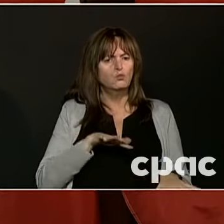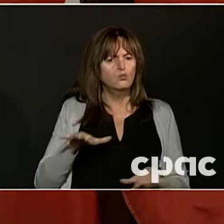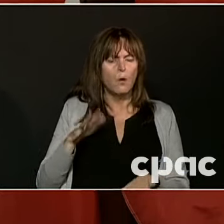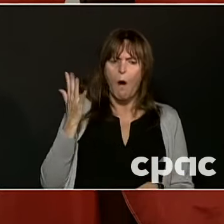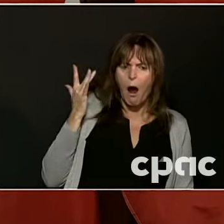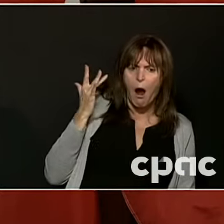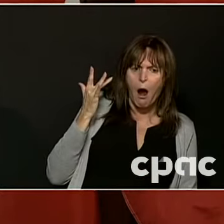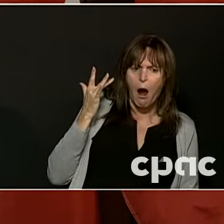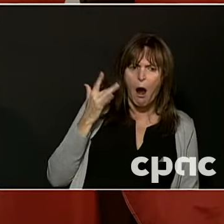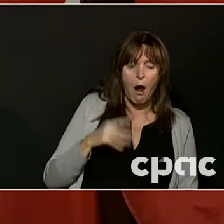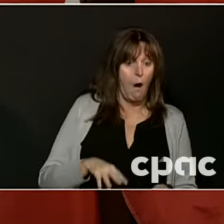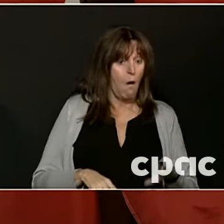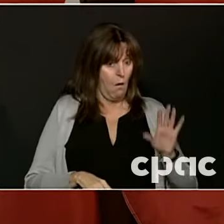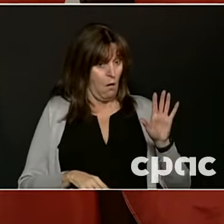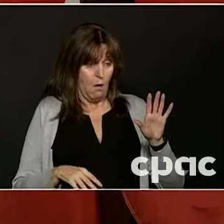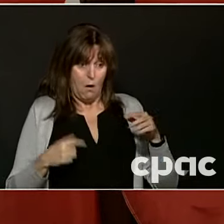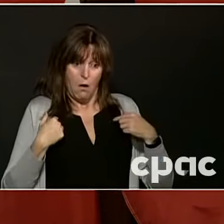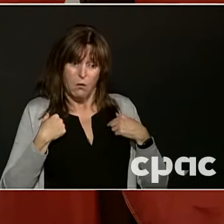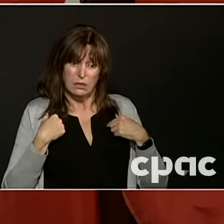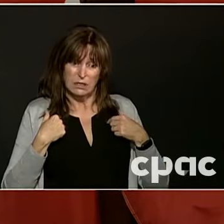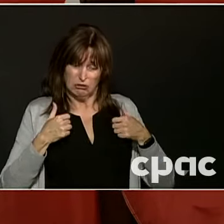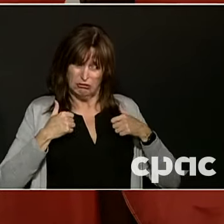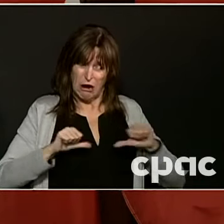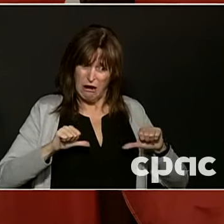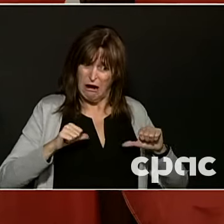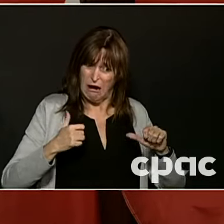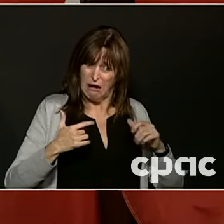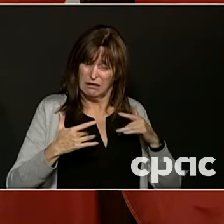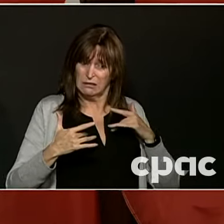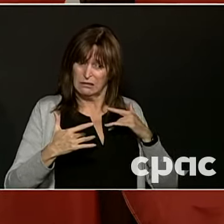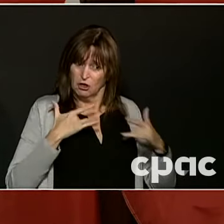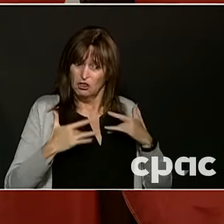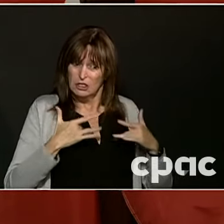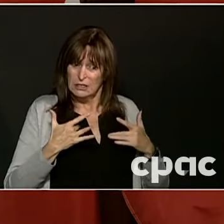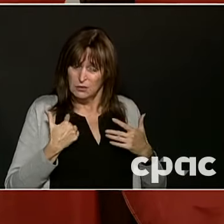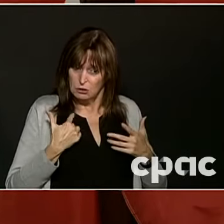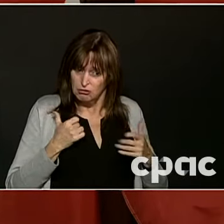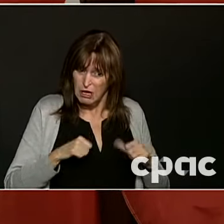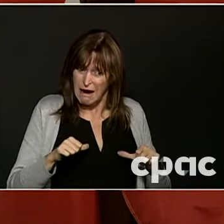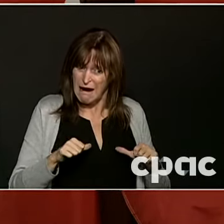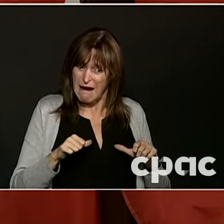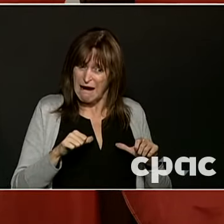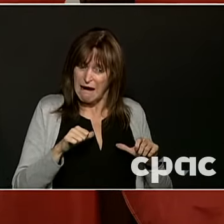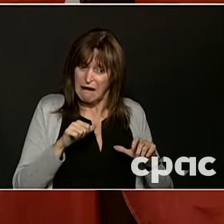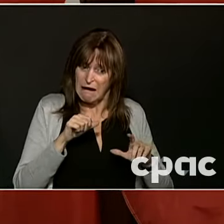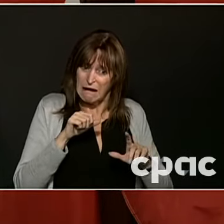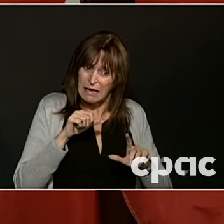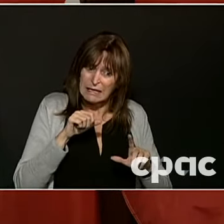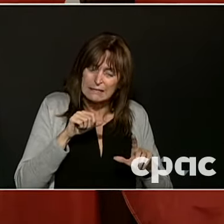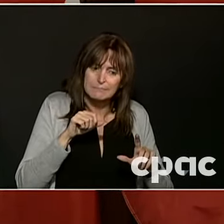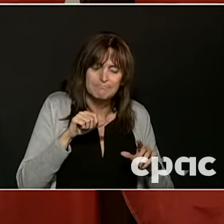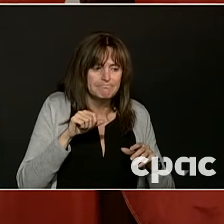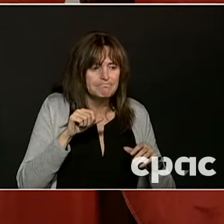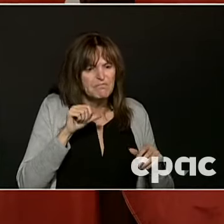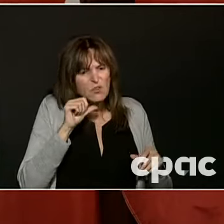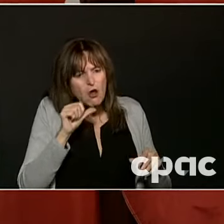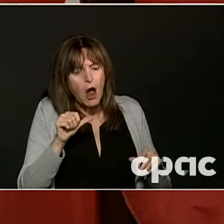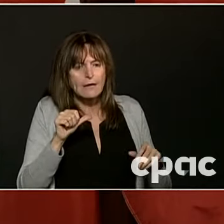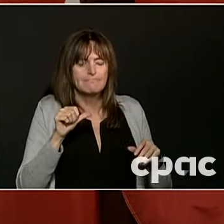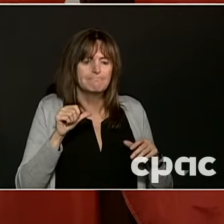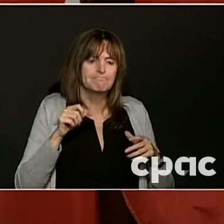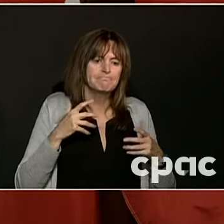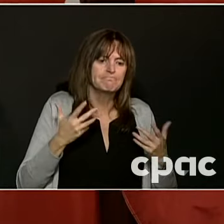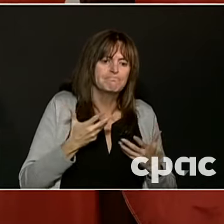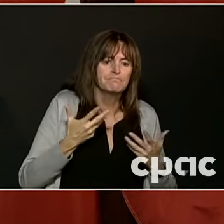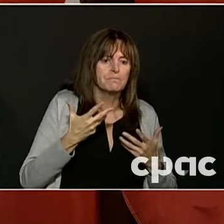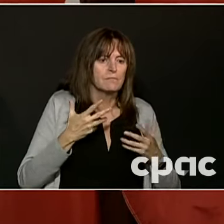as you said, are alarming. We're trying to not deal with, as always, we're saying to the public, we're dealing with data